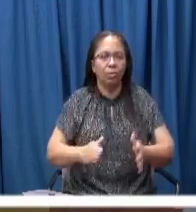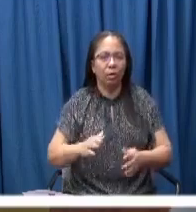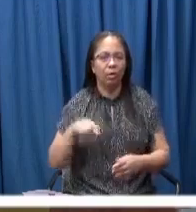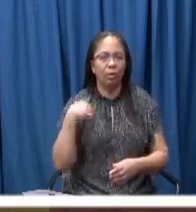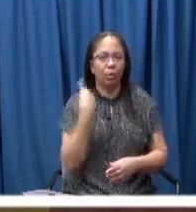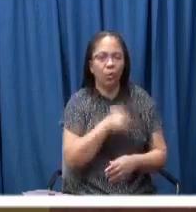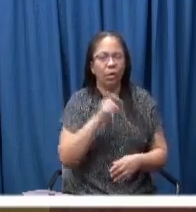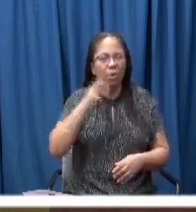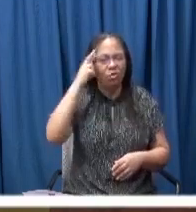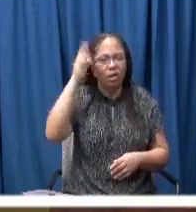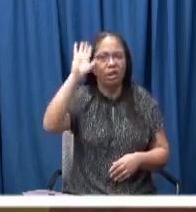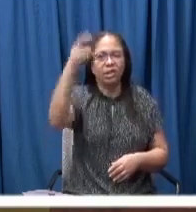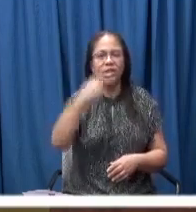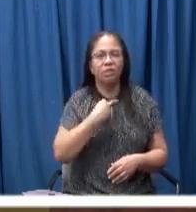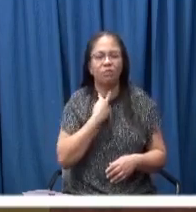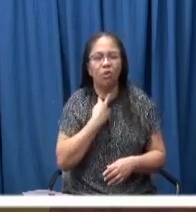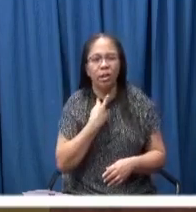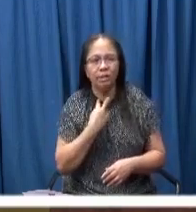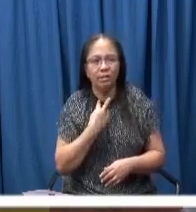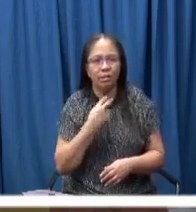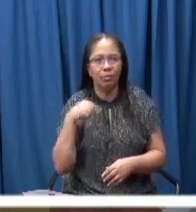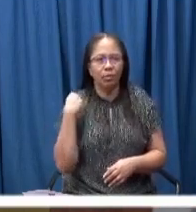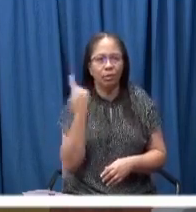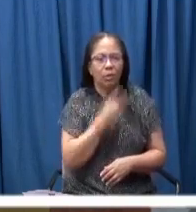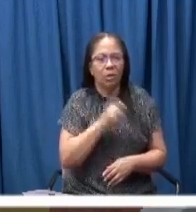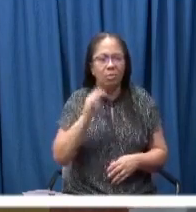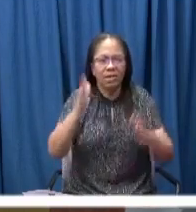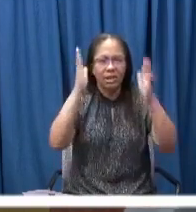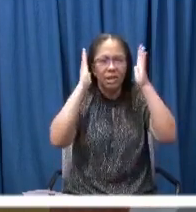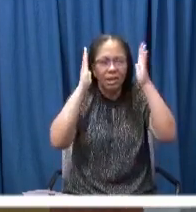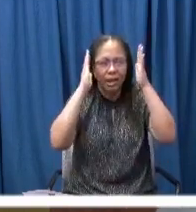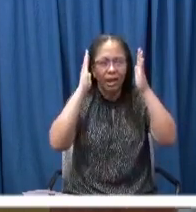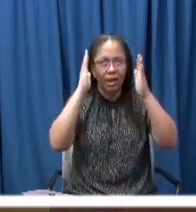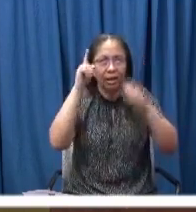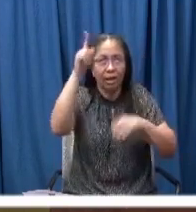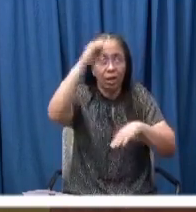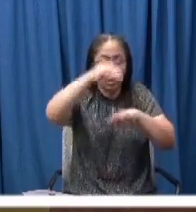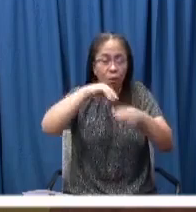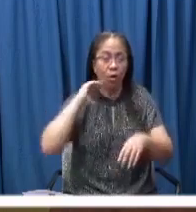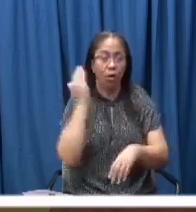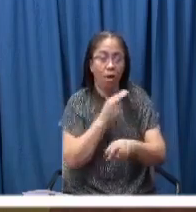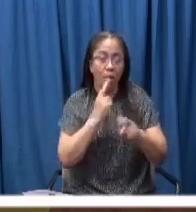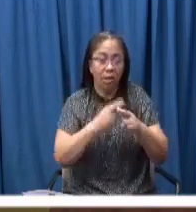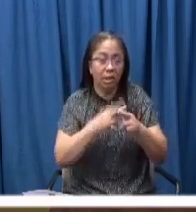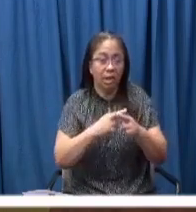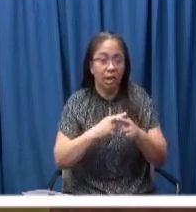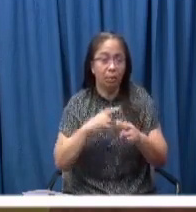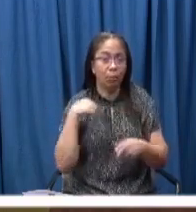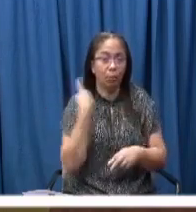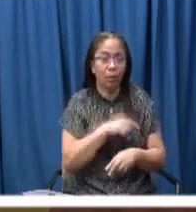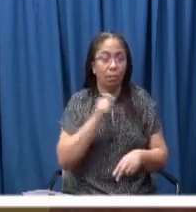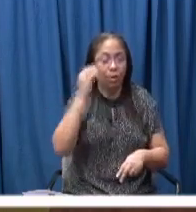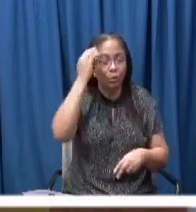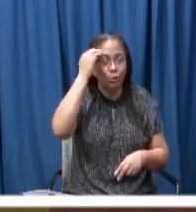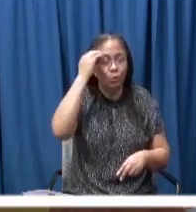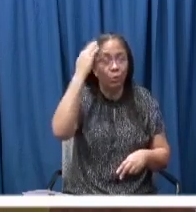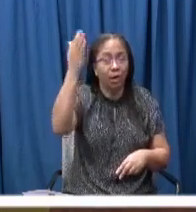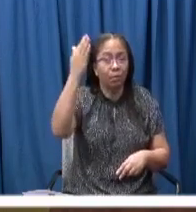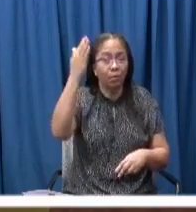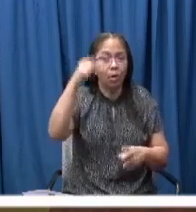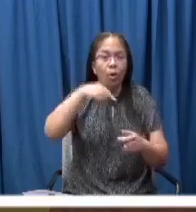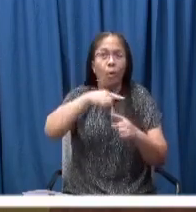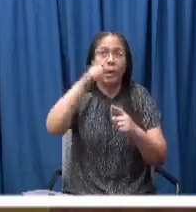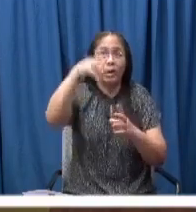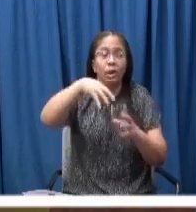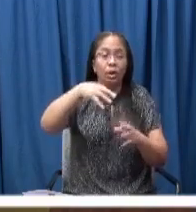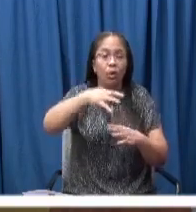his voice. That we must hear him calling us by name and know it is him. That when he calls us